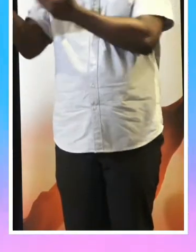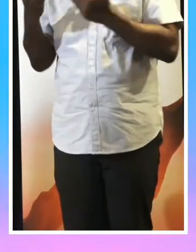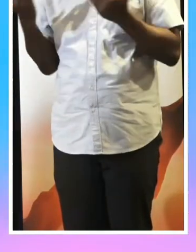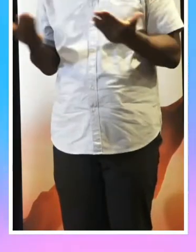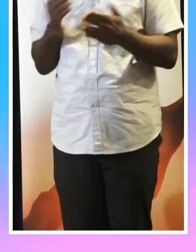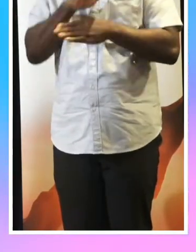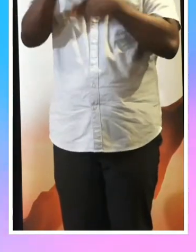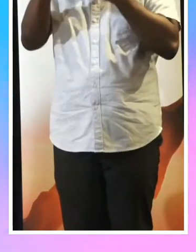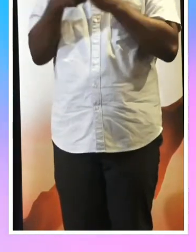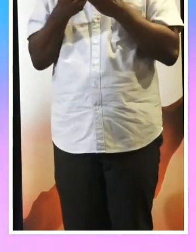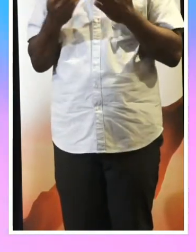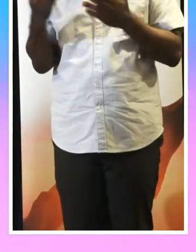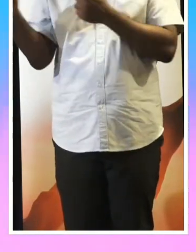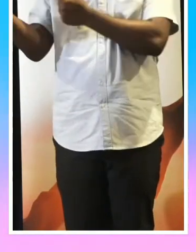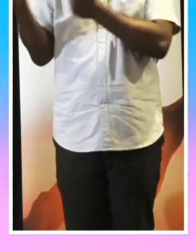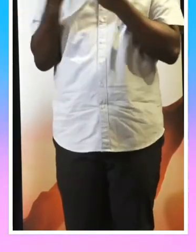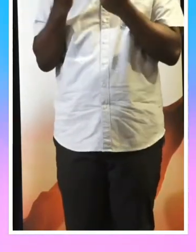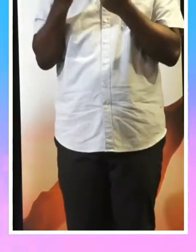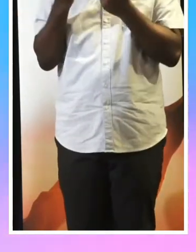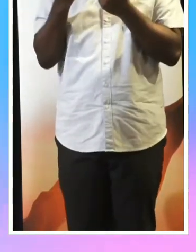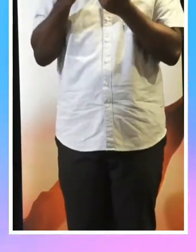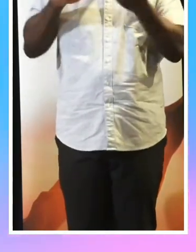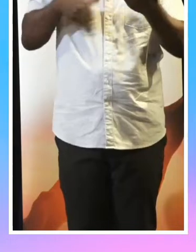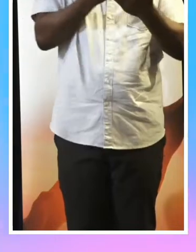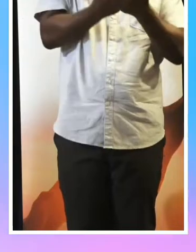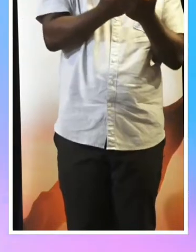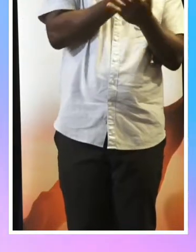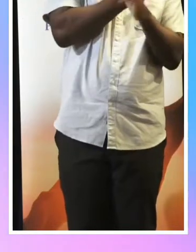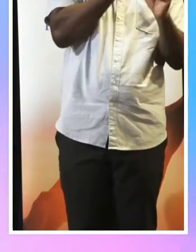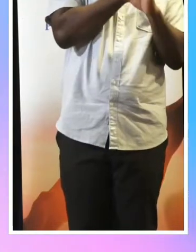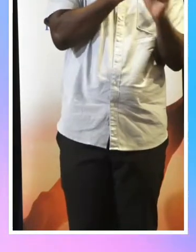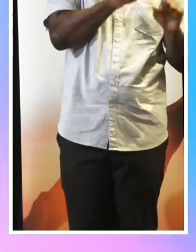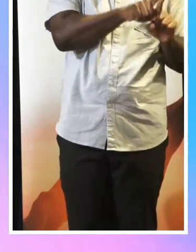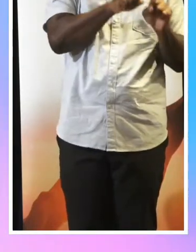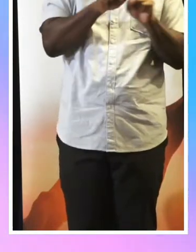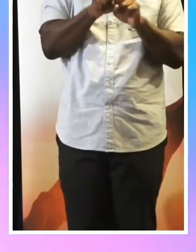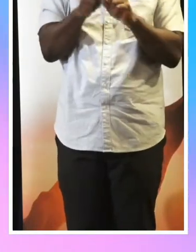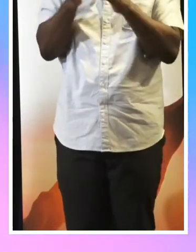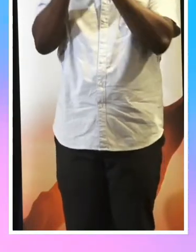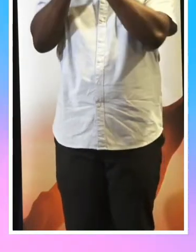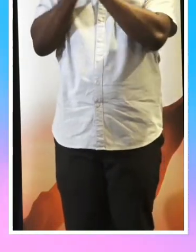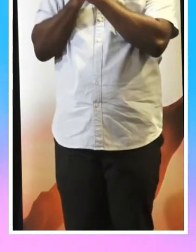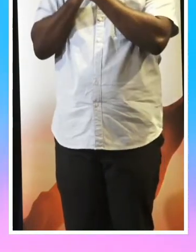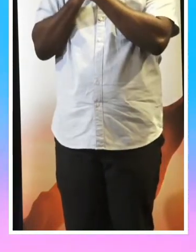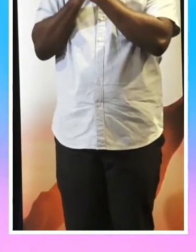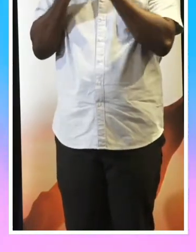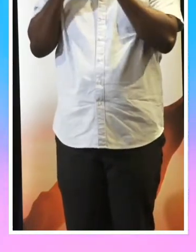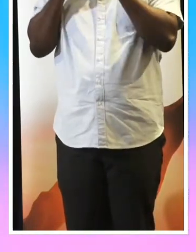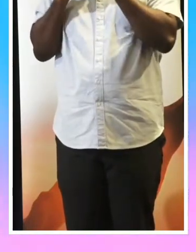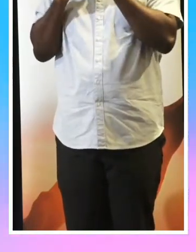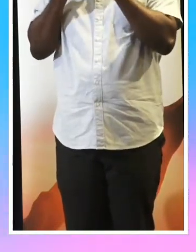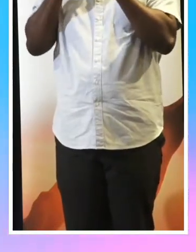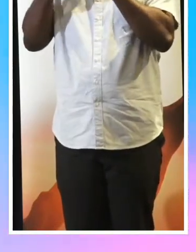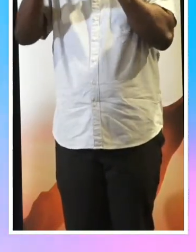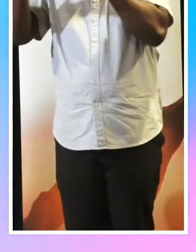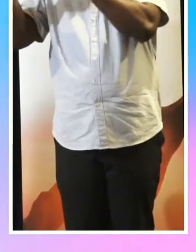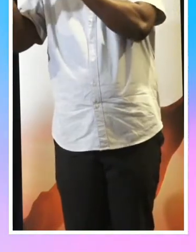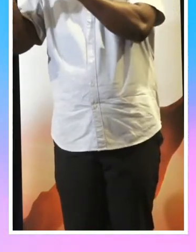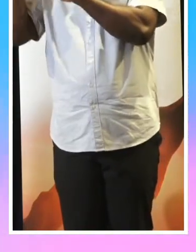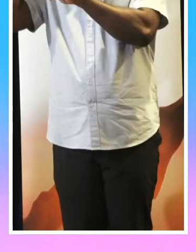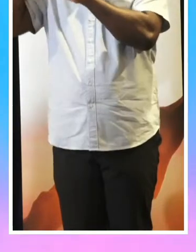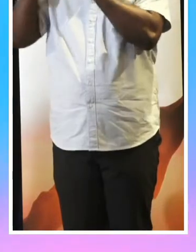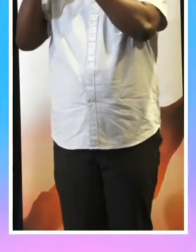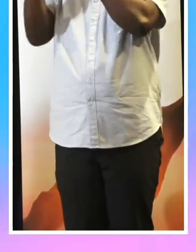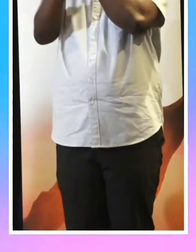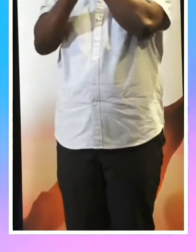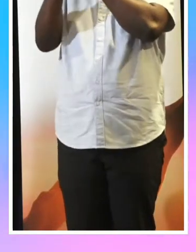that are on their way, we pray that you will bring them here safely. And Father, now we pray in advance that as we would leave here, that you will continue to